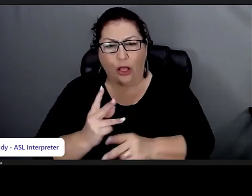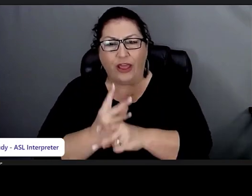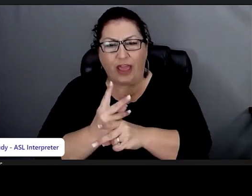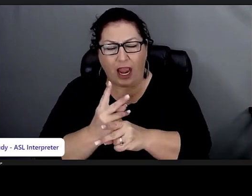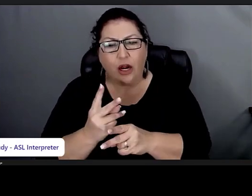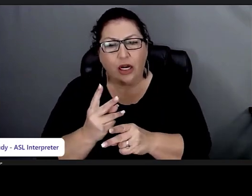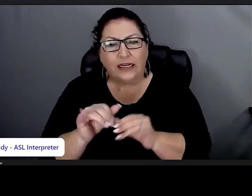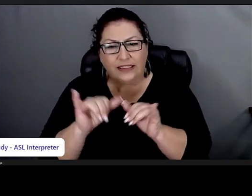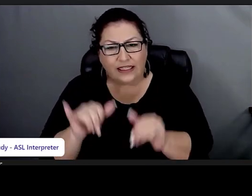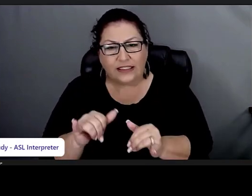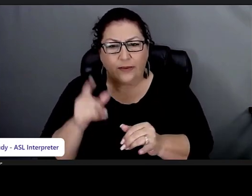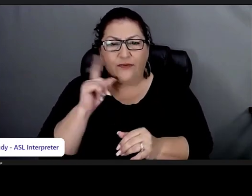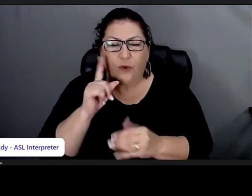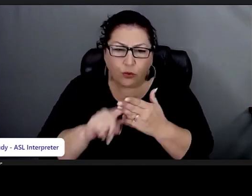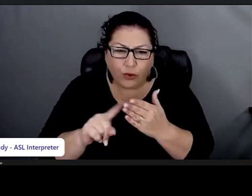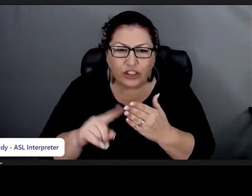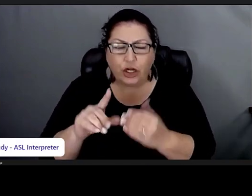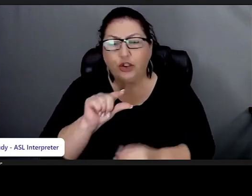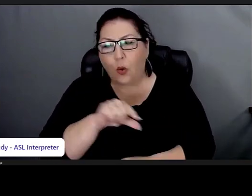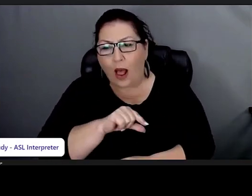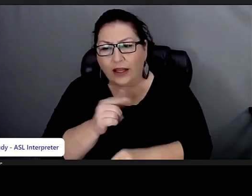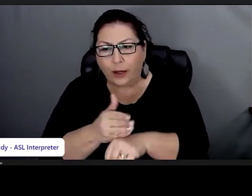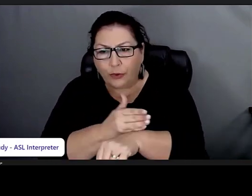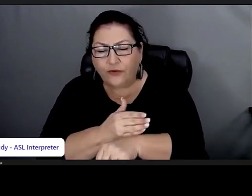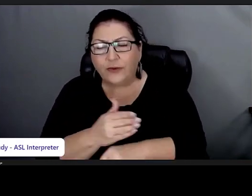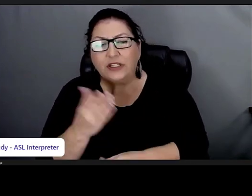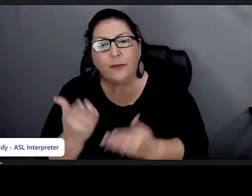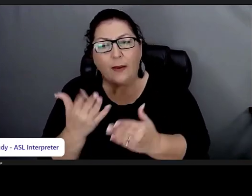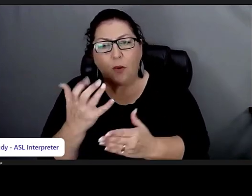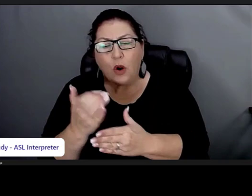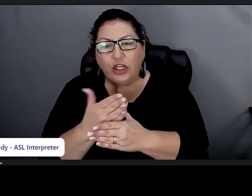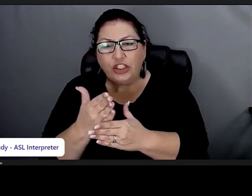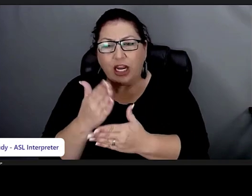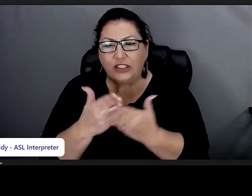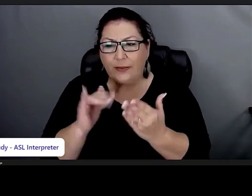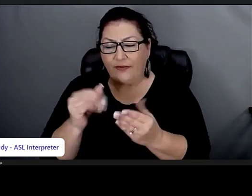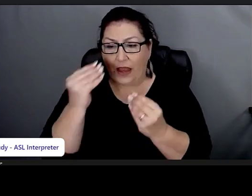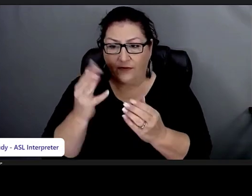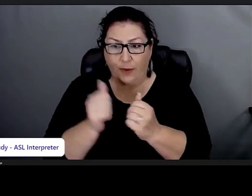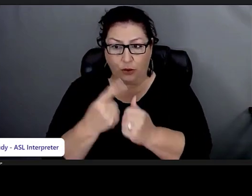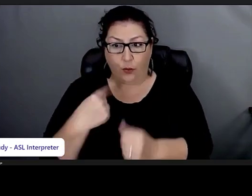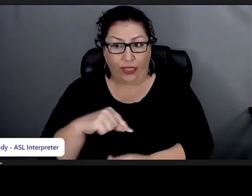quality improvements and so forth. Maybe you'd like to share some of that information with us.